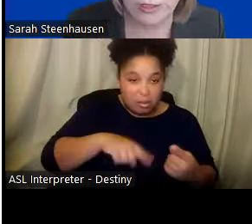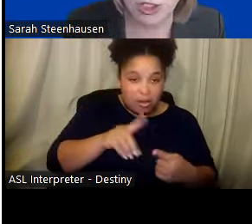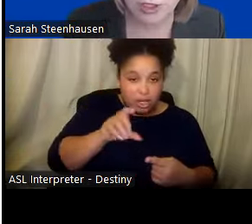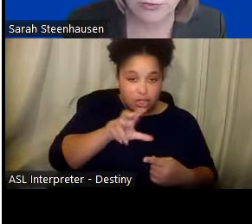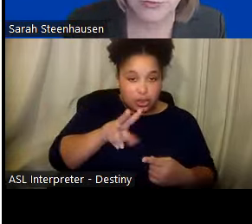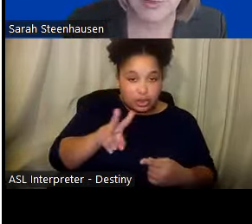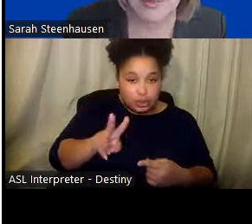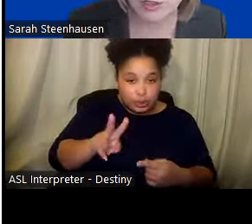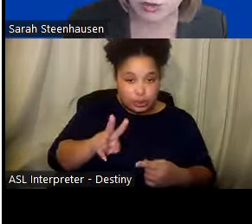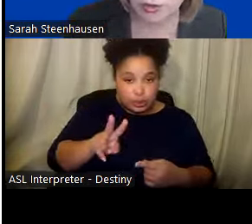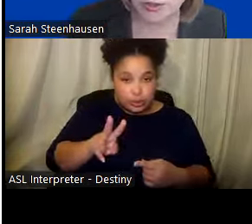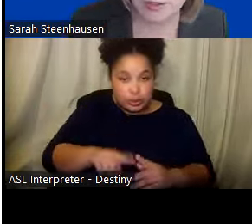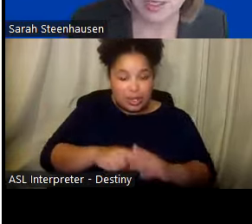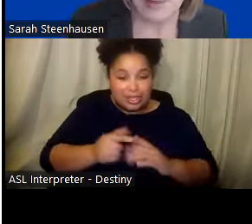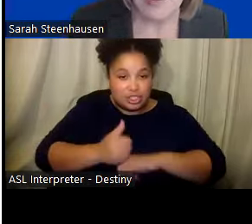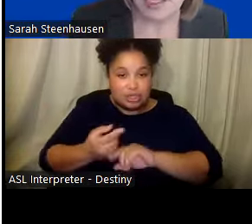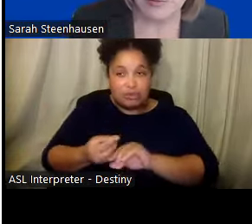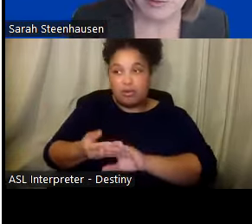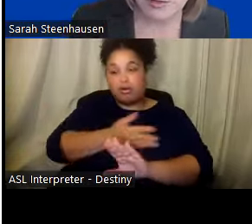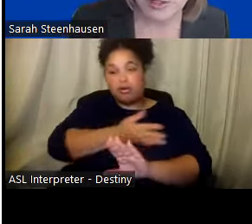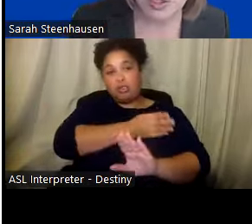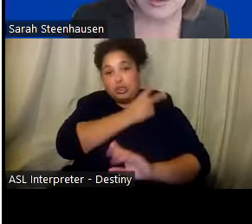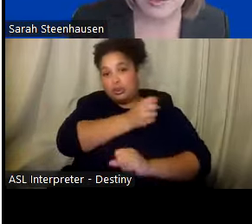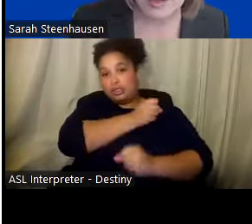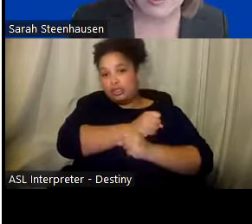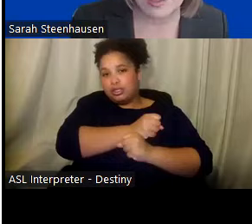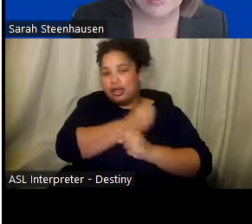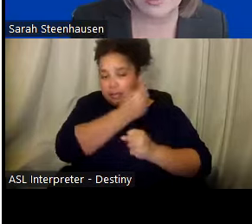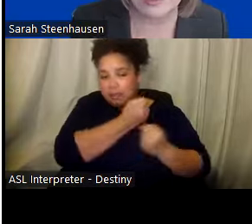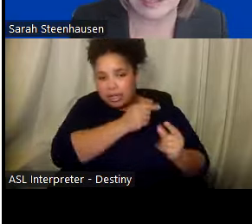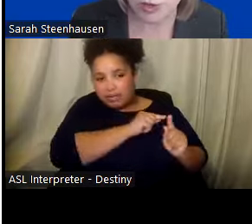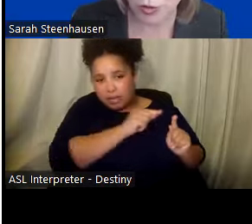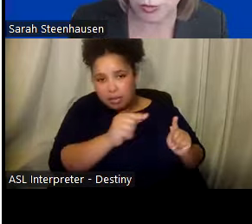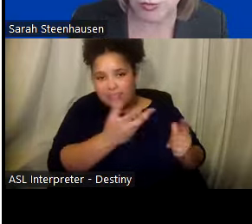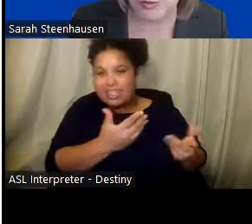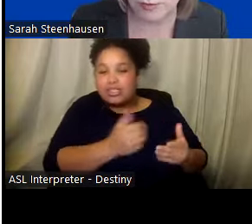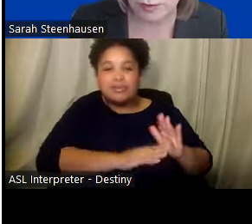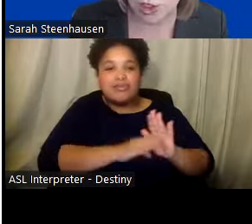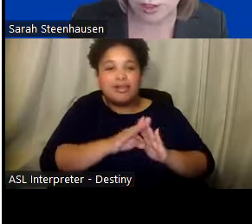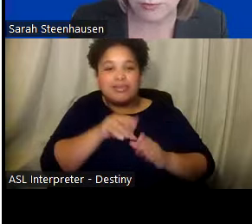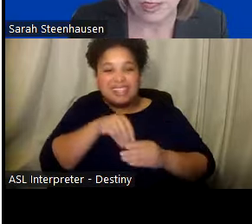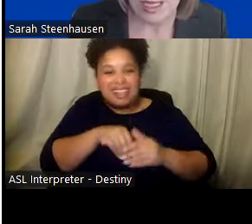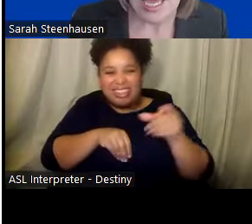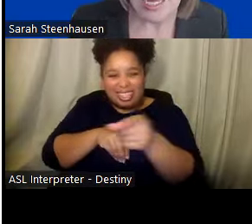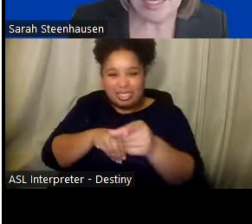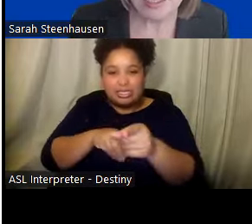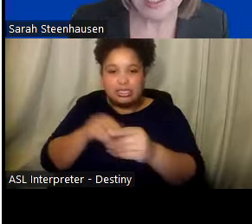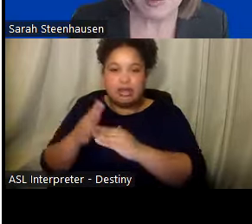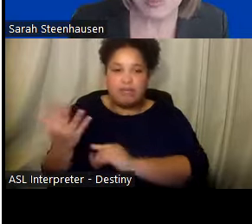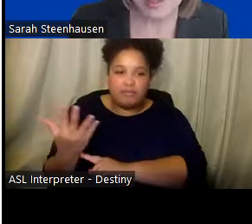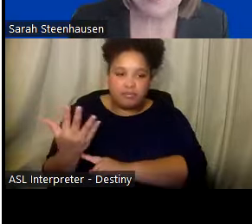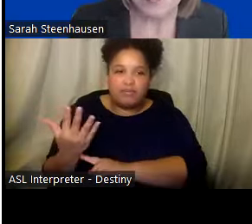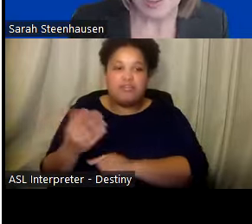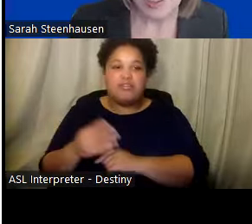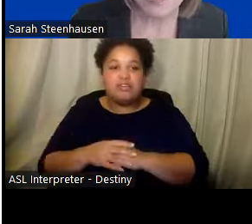132 initiatives from the last 2 years. Many of those initiatives have been built into these initiatives, and some